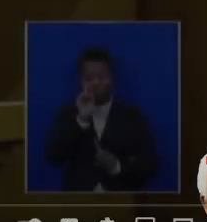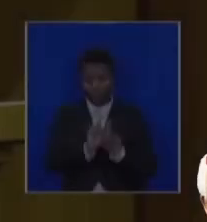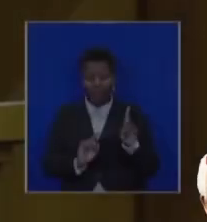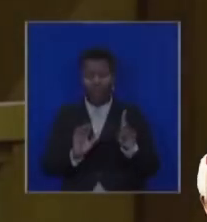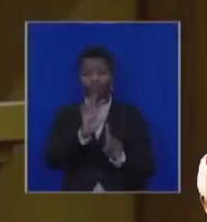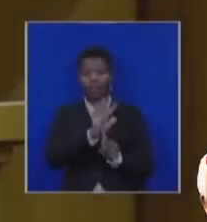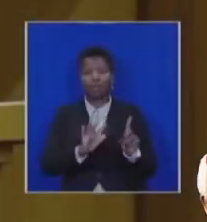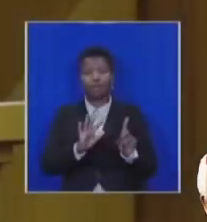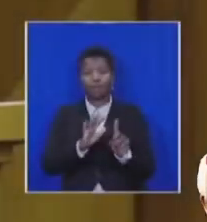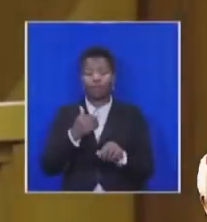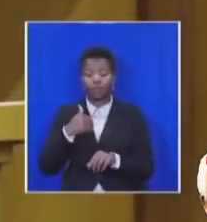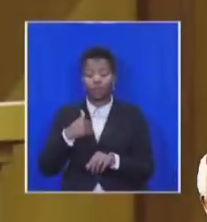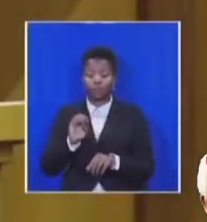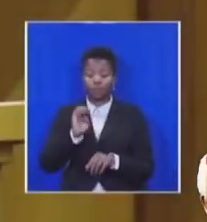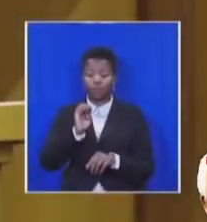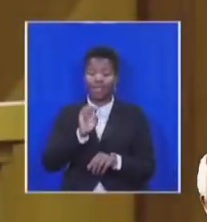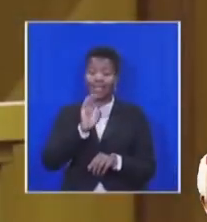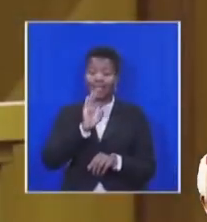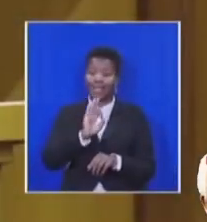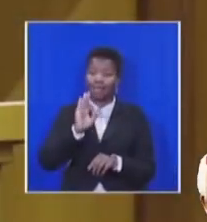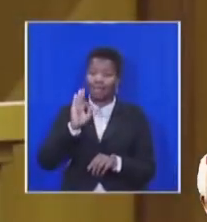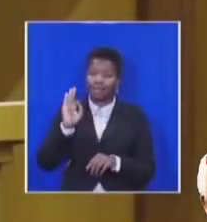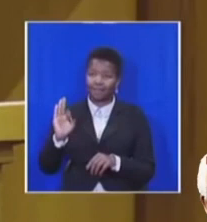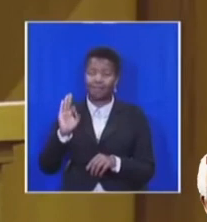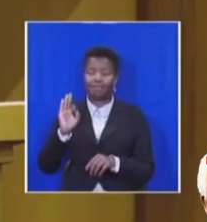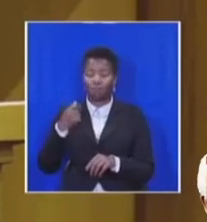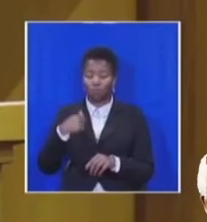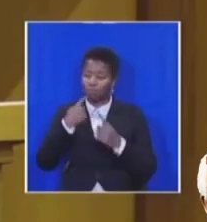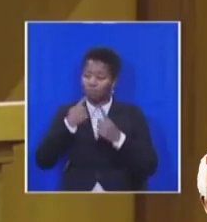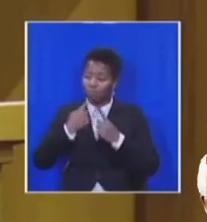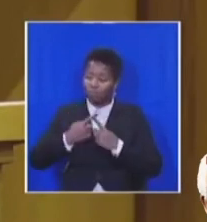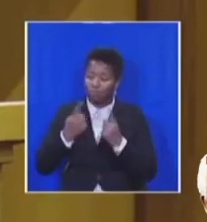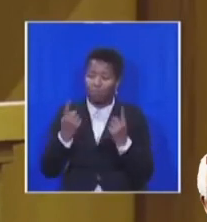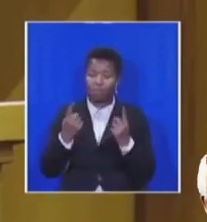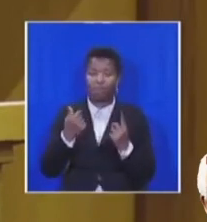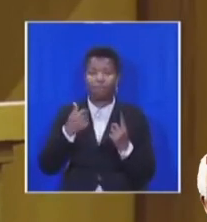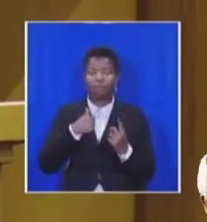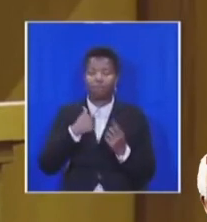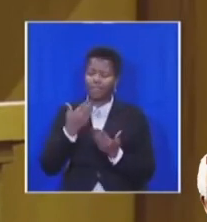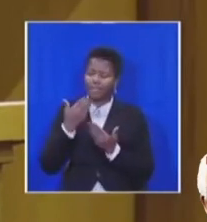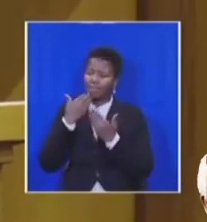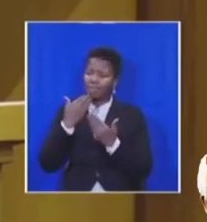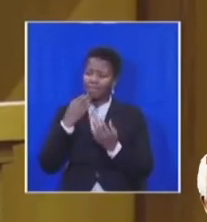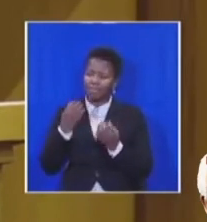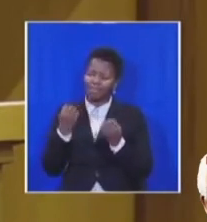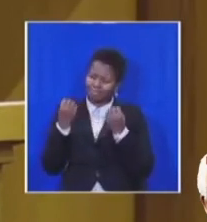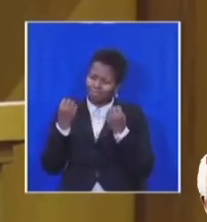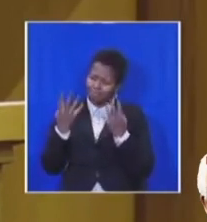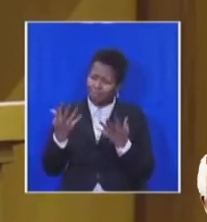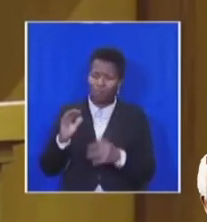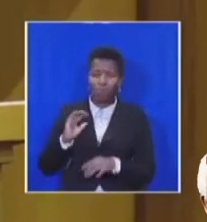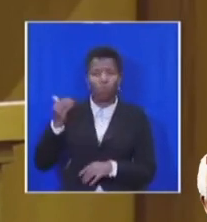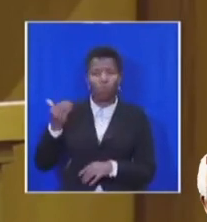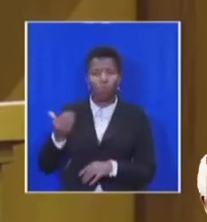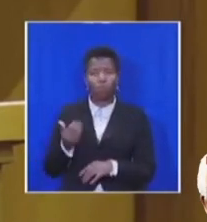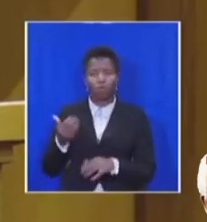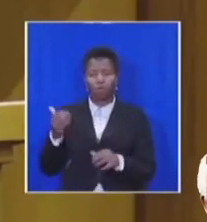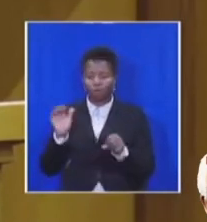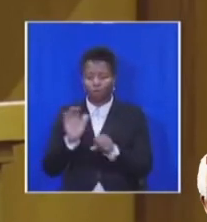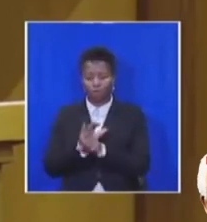As economic freedom fighters, we would like to say thank you to the majority of women who rejected